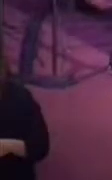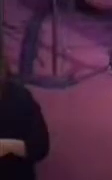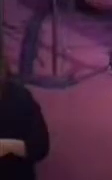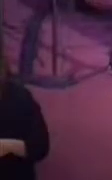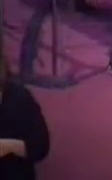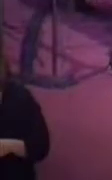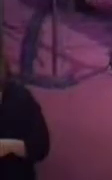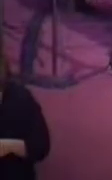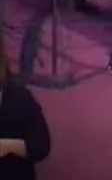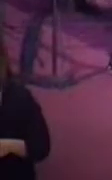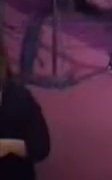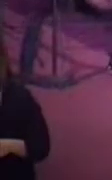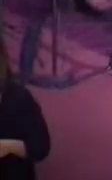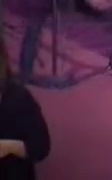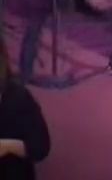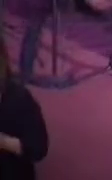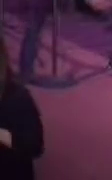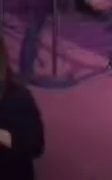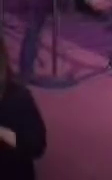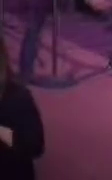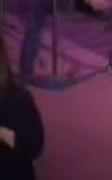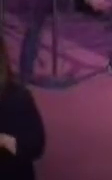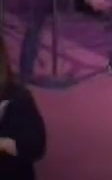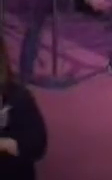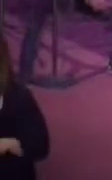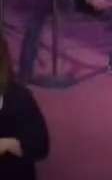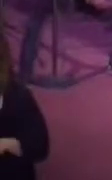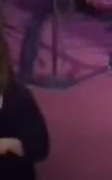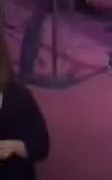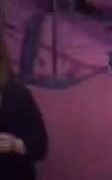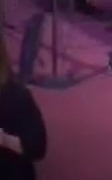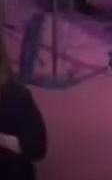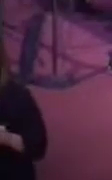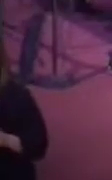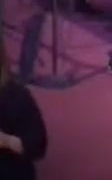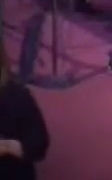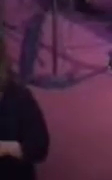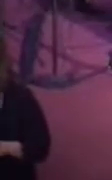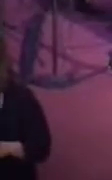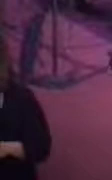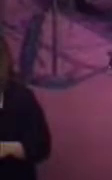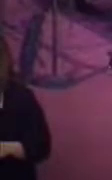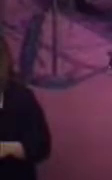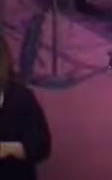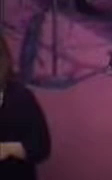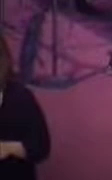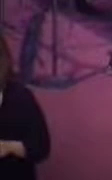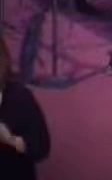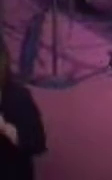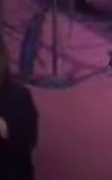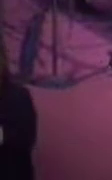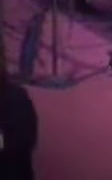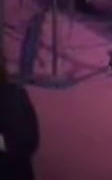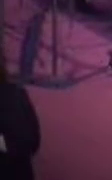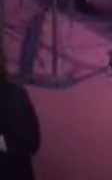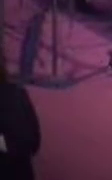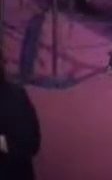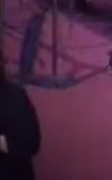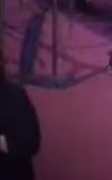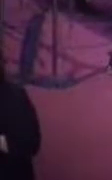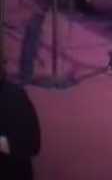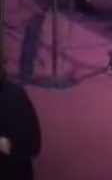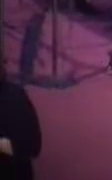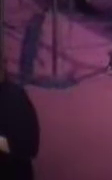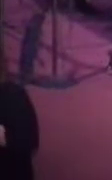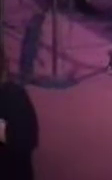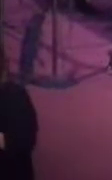the nation of Judah would have never come under their control, Daniel would have never been transferred to Babylon as a captive and faced persecution. We read